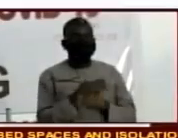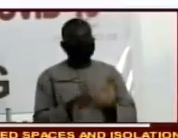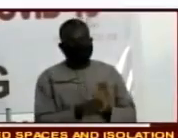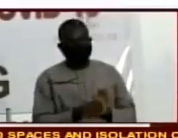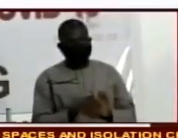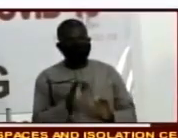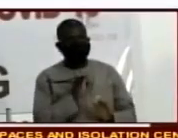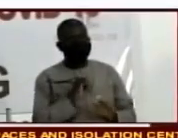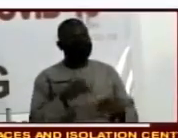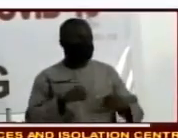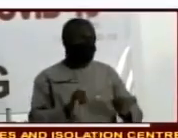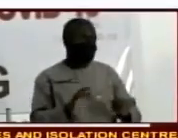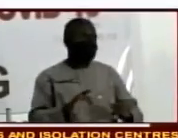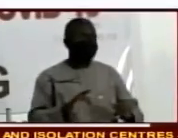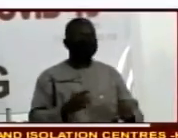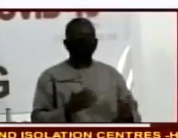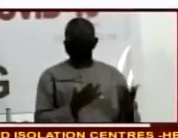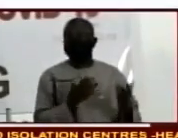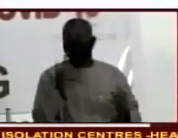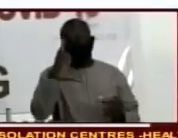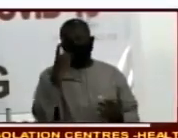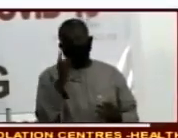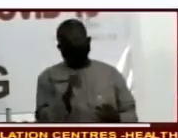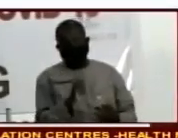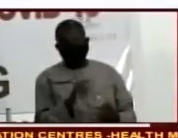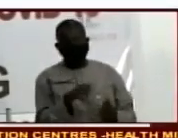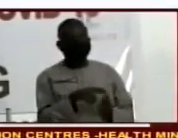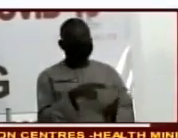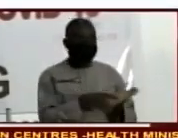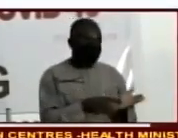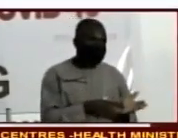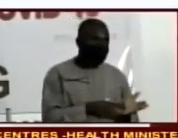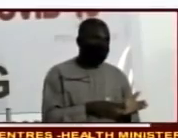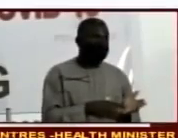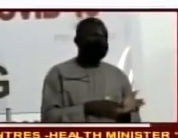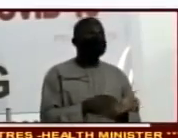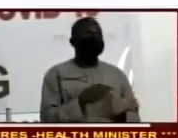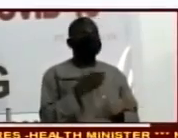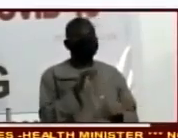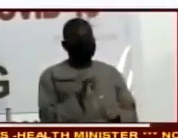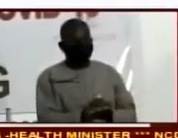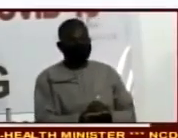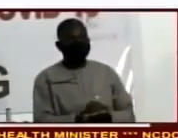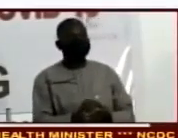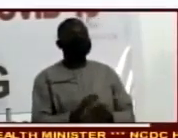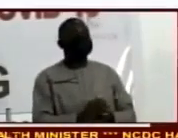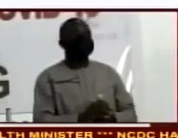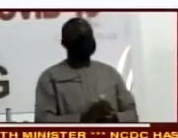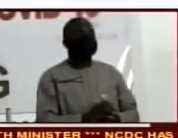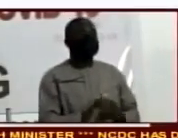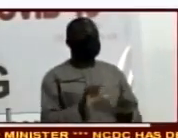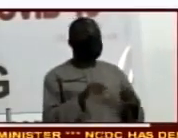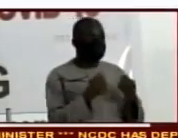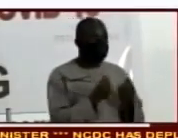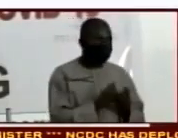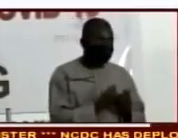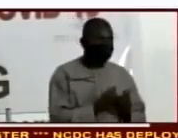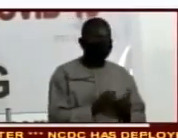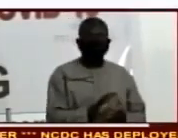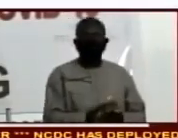still waiting for the report of that particular TWG, which the chairman